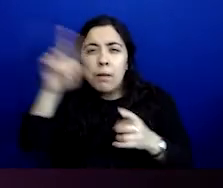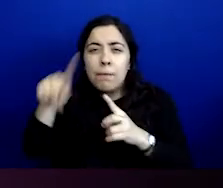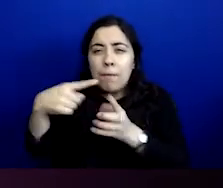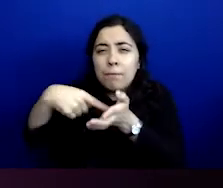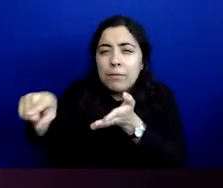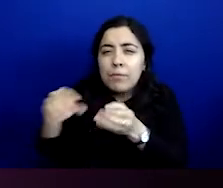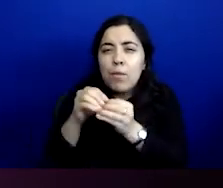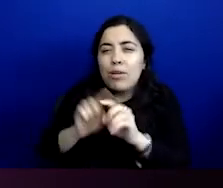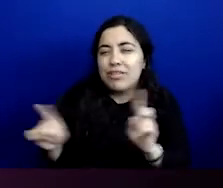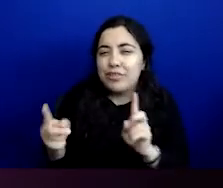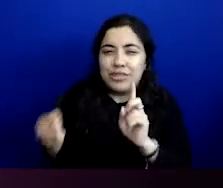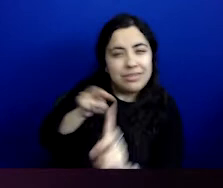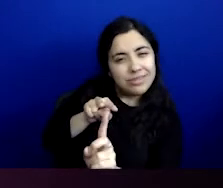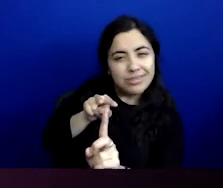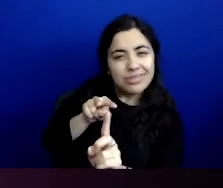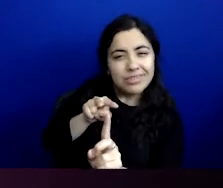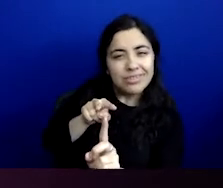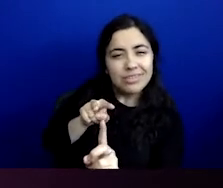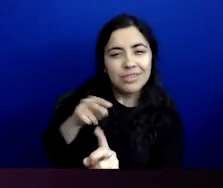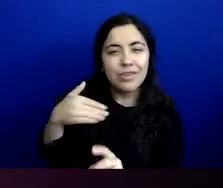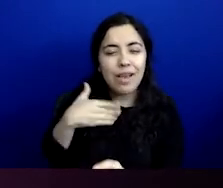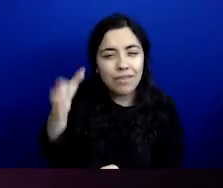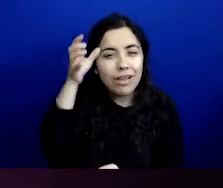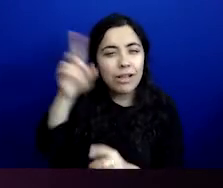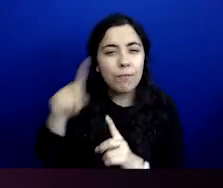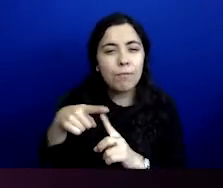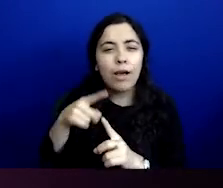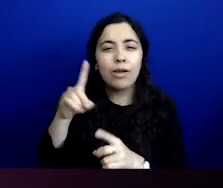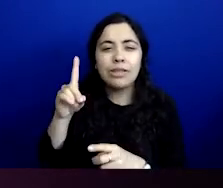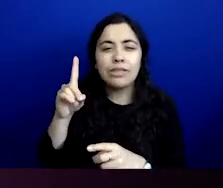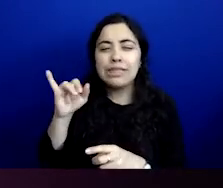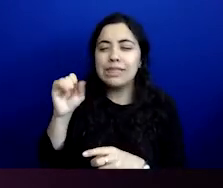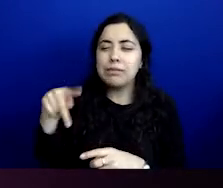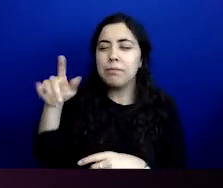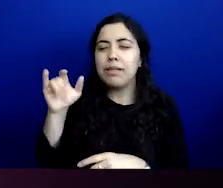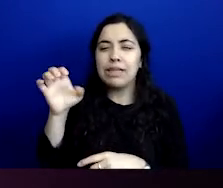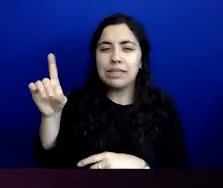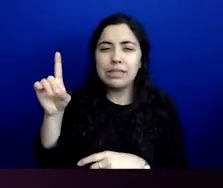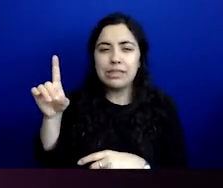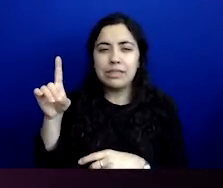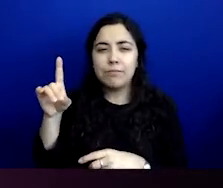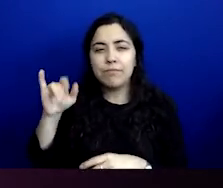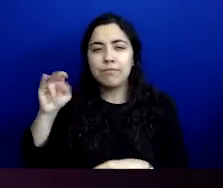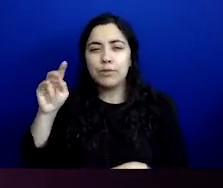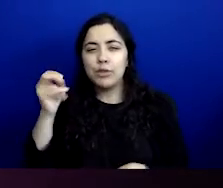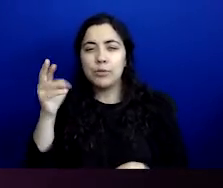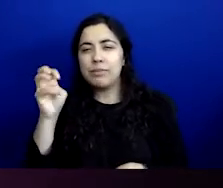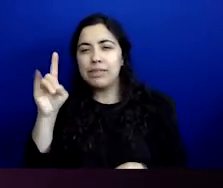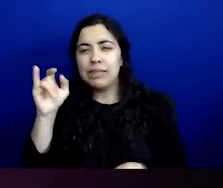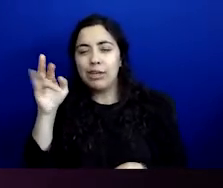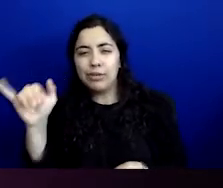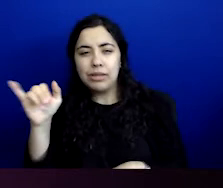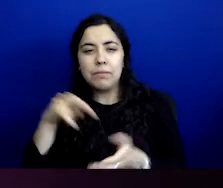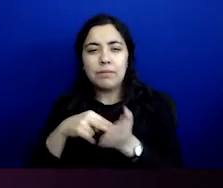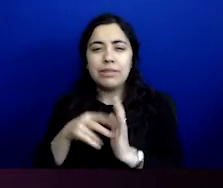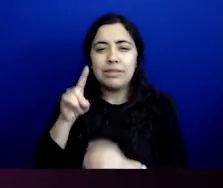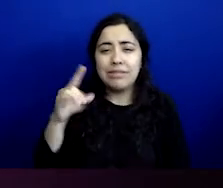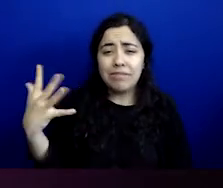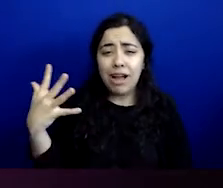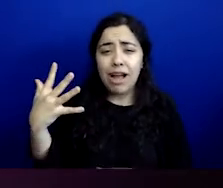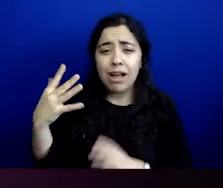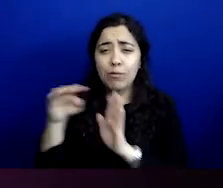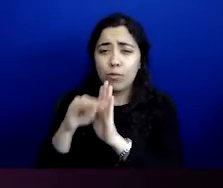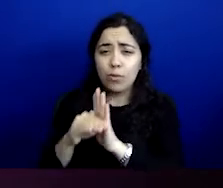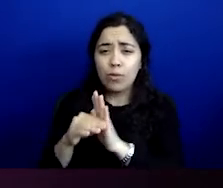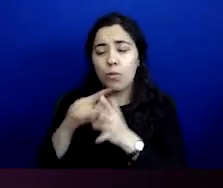payments a little differently maybe. You have this idea of displaced intermediaries. So you have DeFi protocols that are doing tens or even hundreds